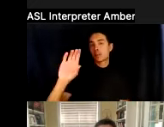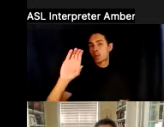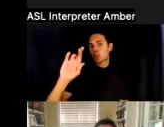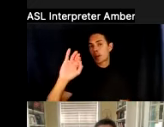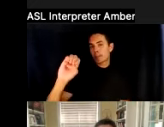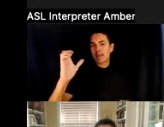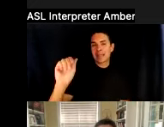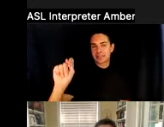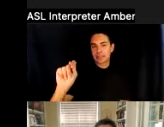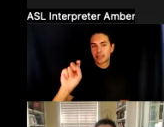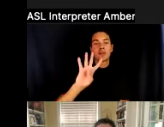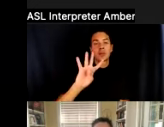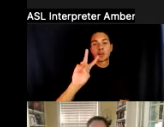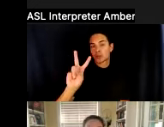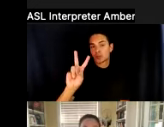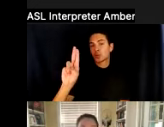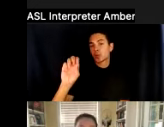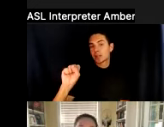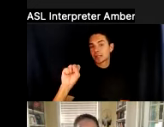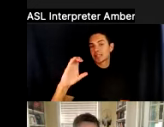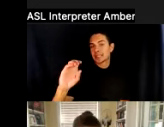42 USC